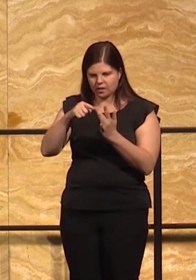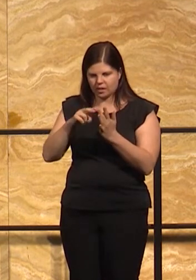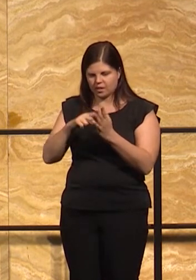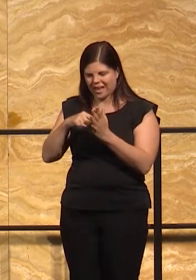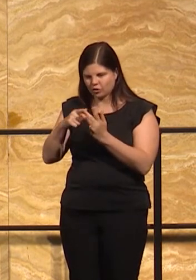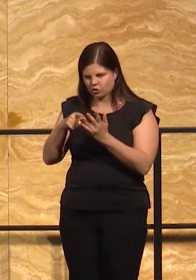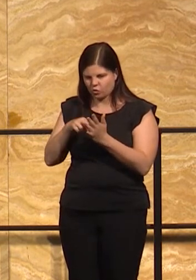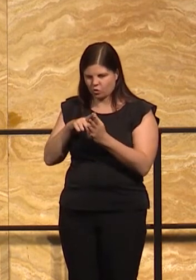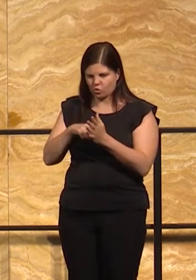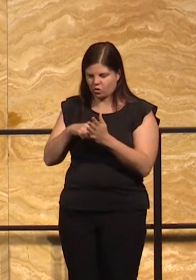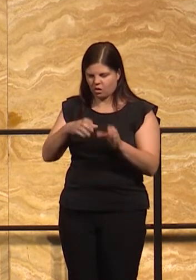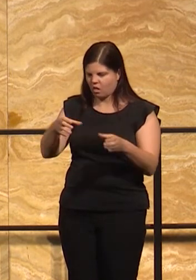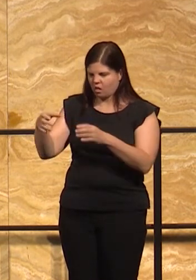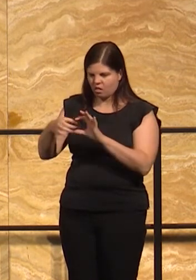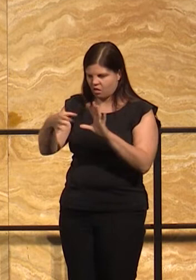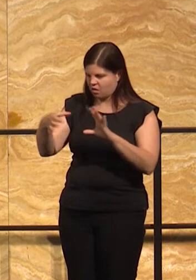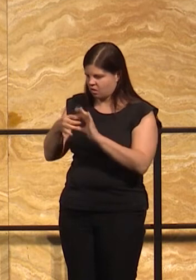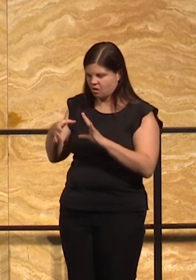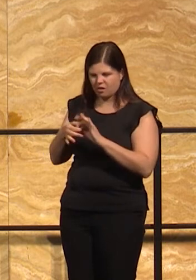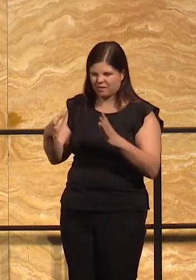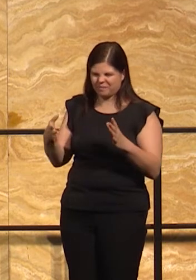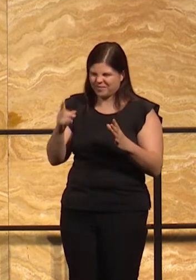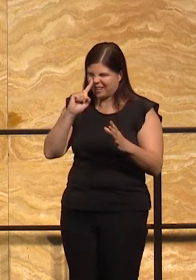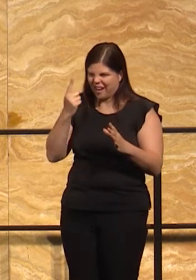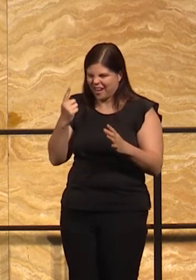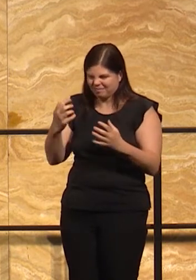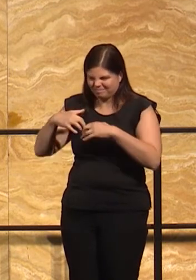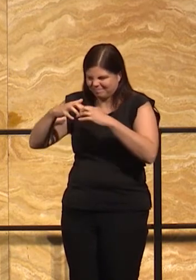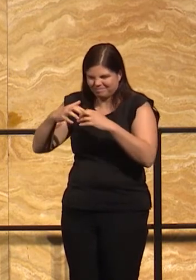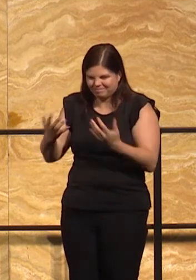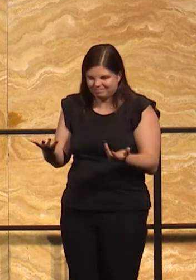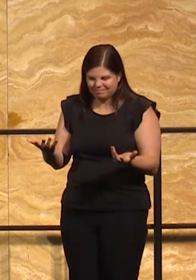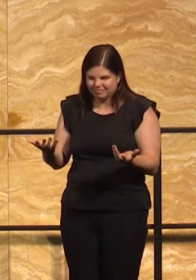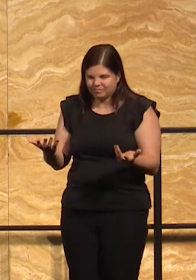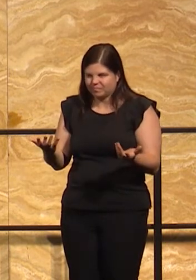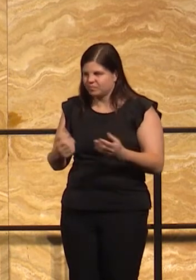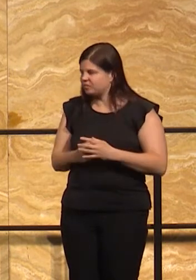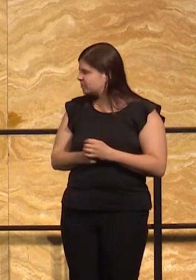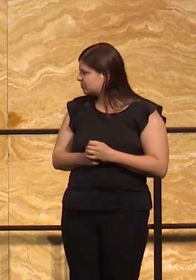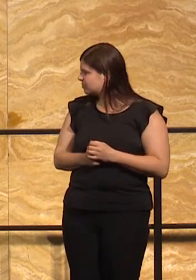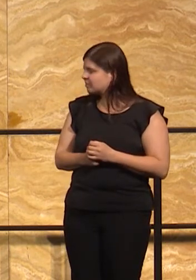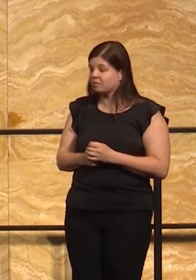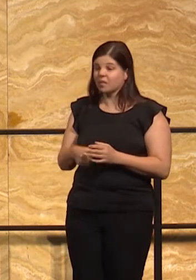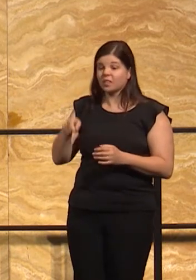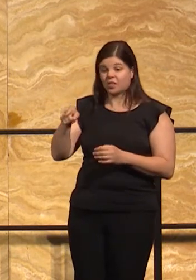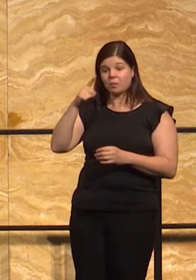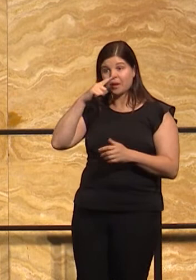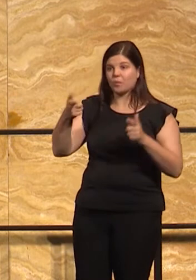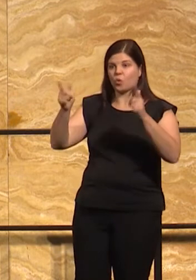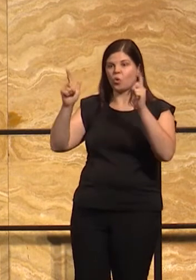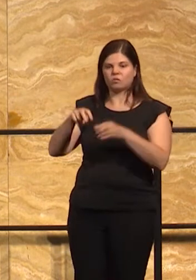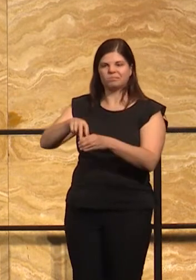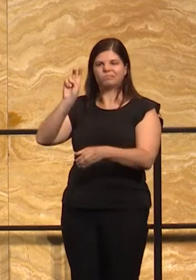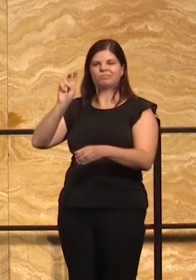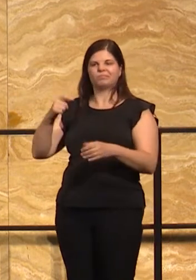for purpose. Why? Because the guardians of that system have, in a sense, abdicated their responsibilities. Through